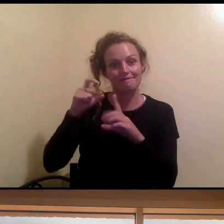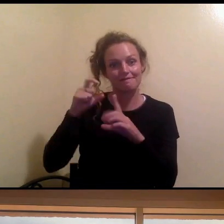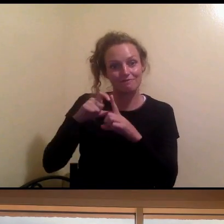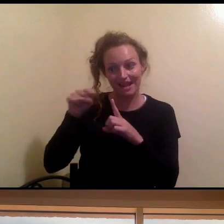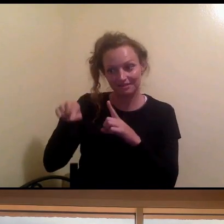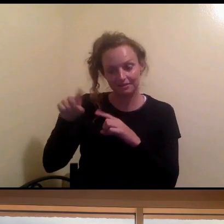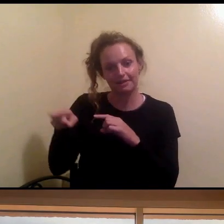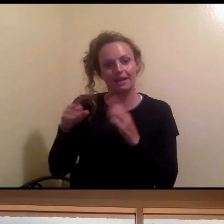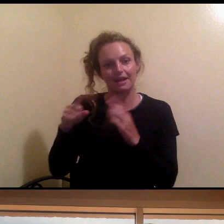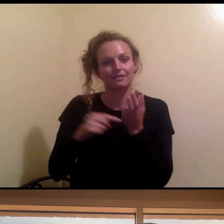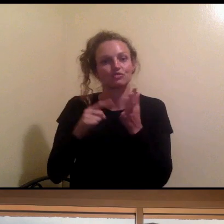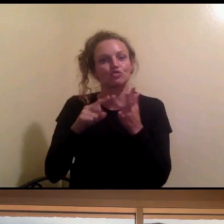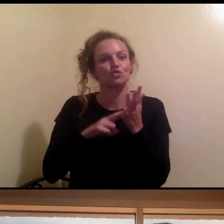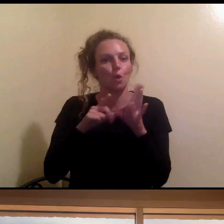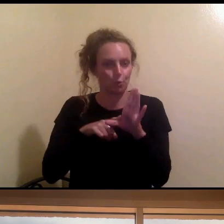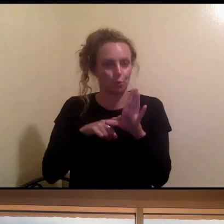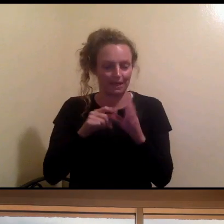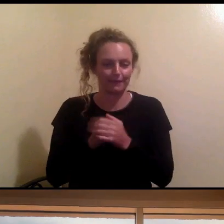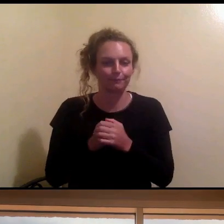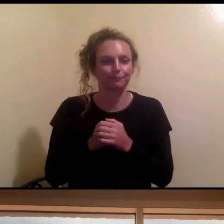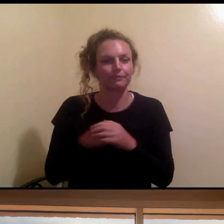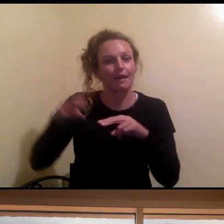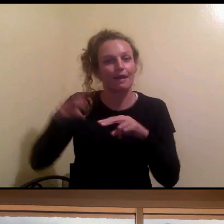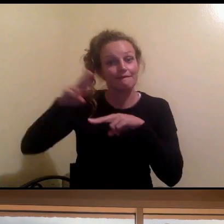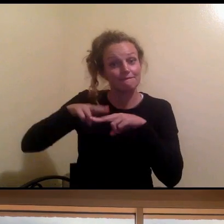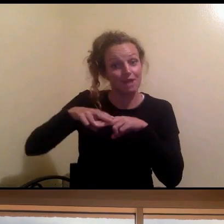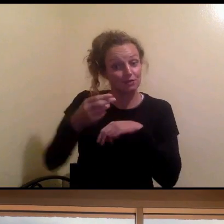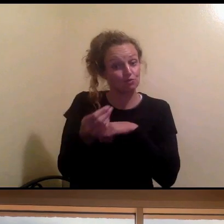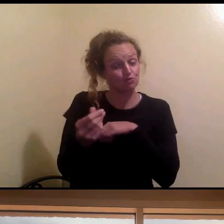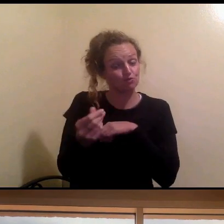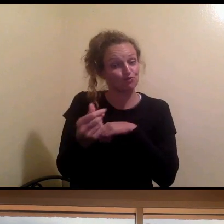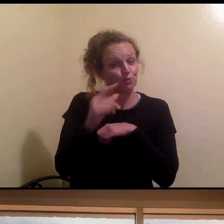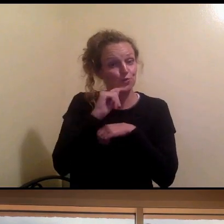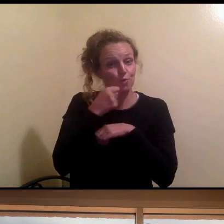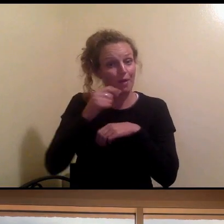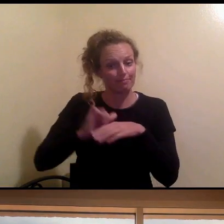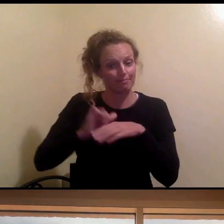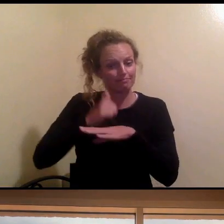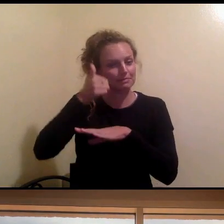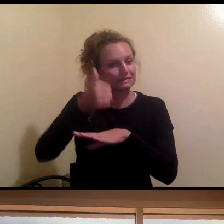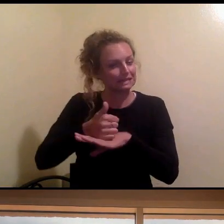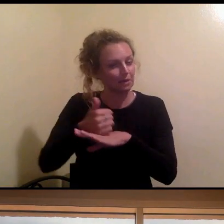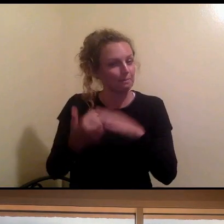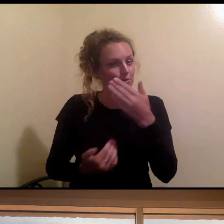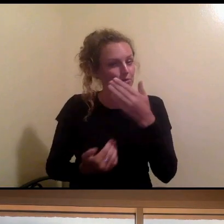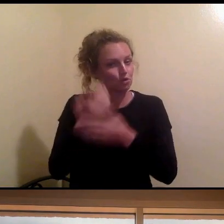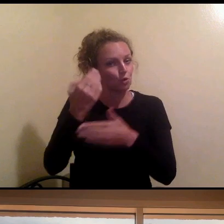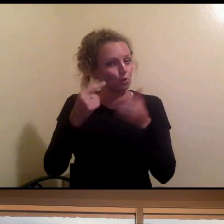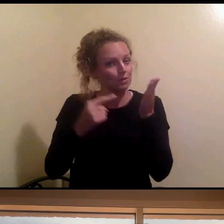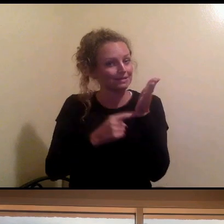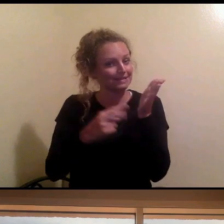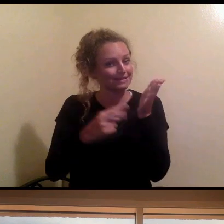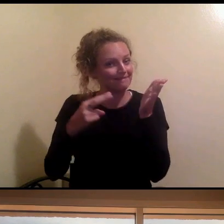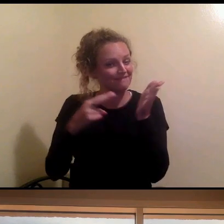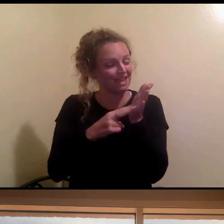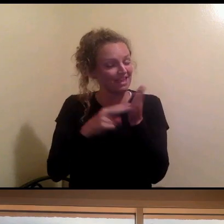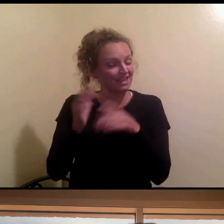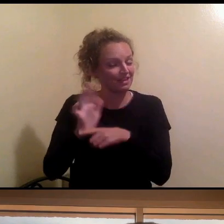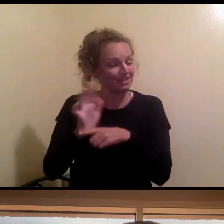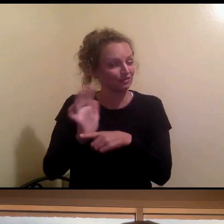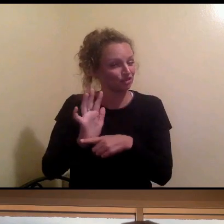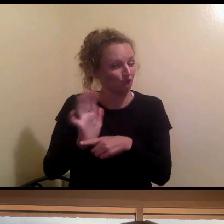Fred, you're about to launch a new, I don't know, is it a TV show? It's an online show. So could you tell